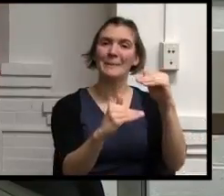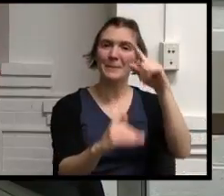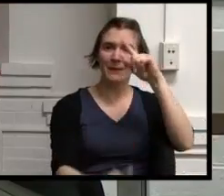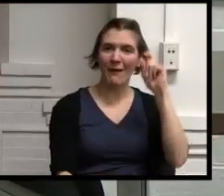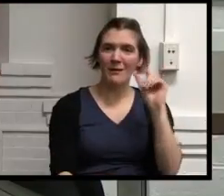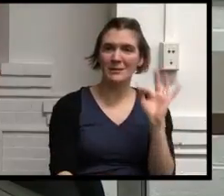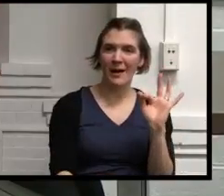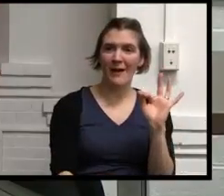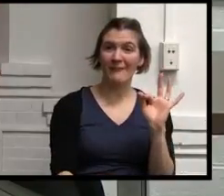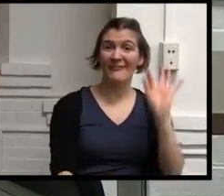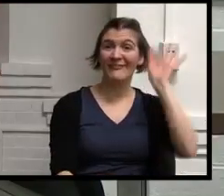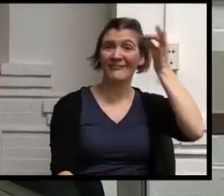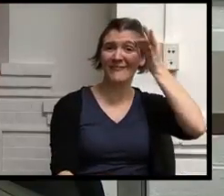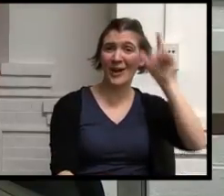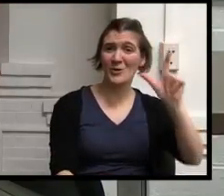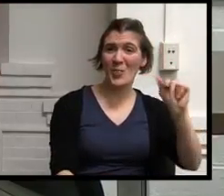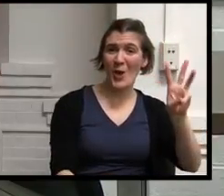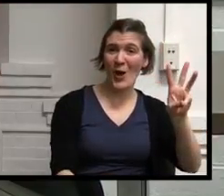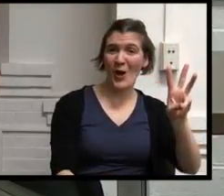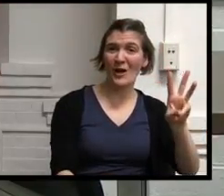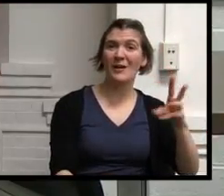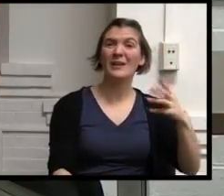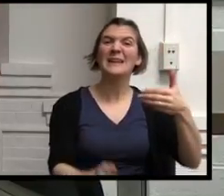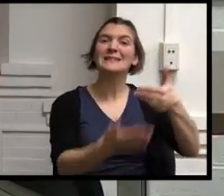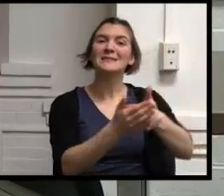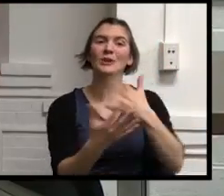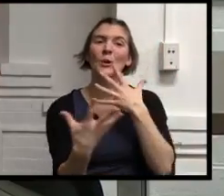of really federal law, wetlands and stream buffers.